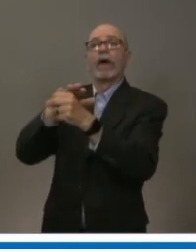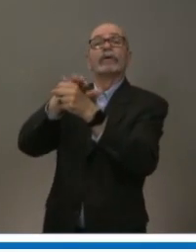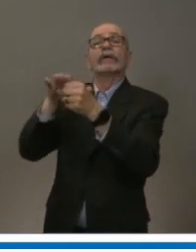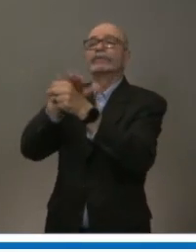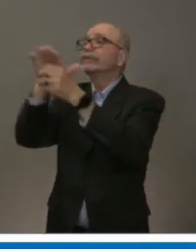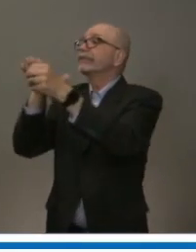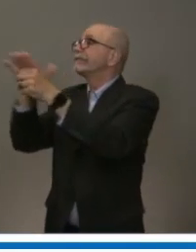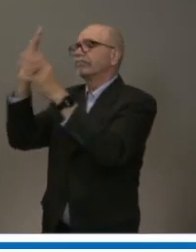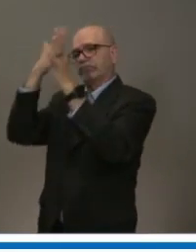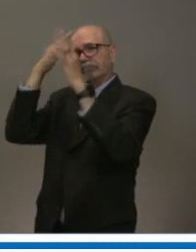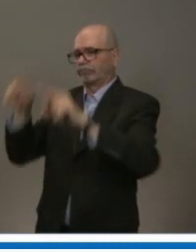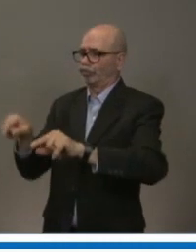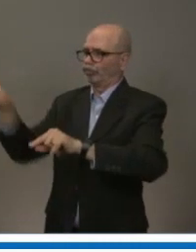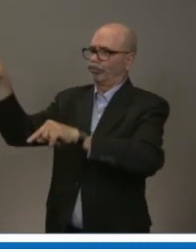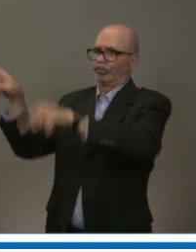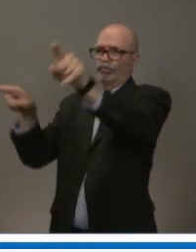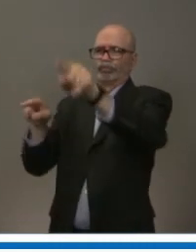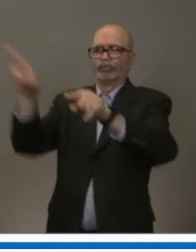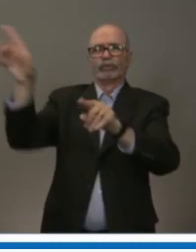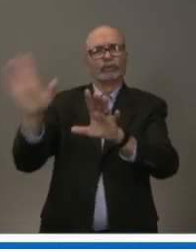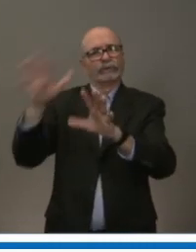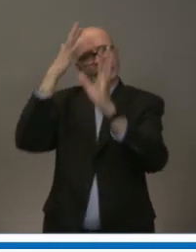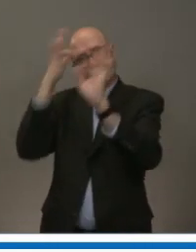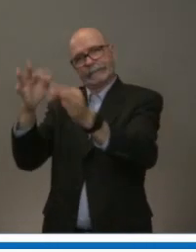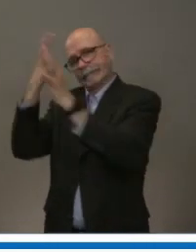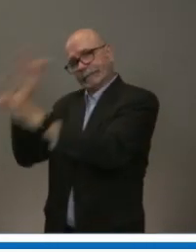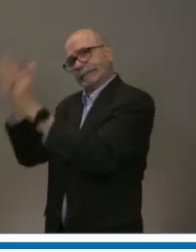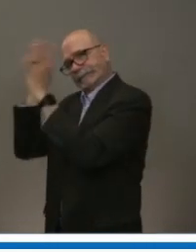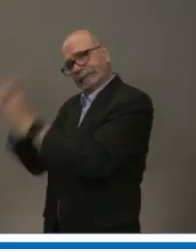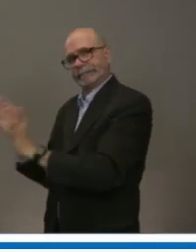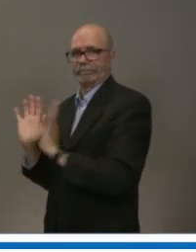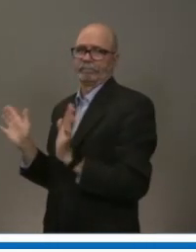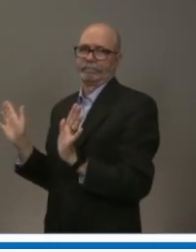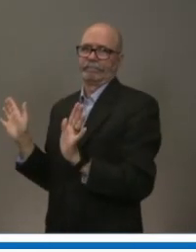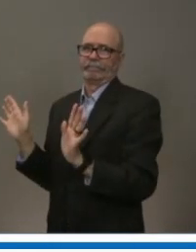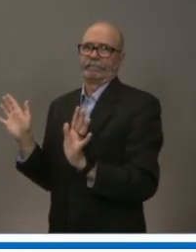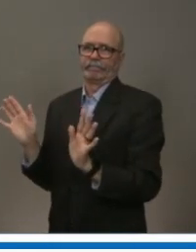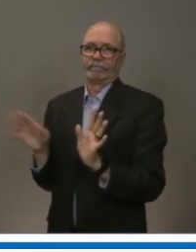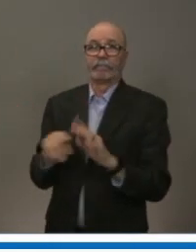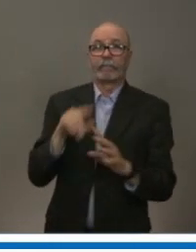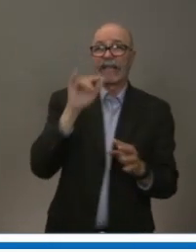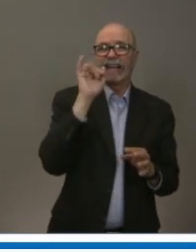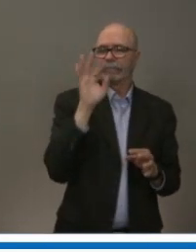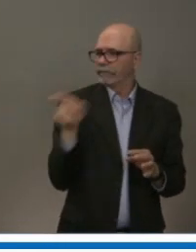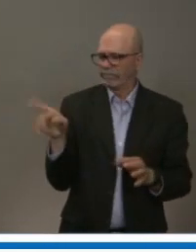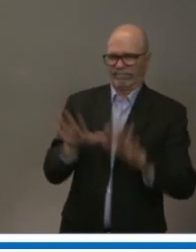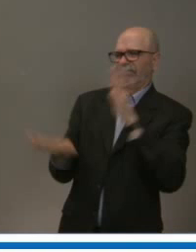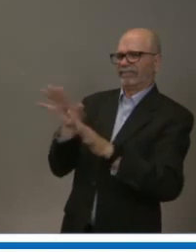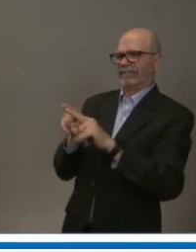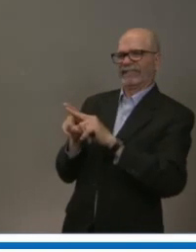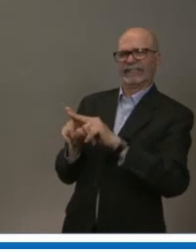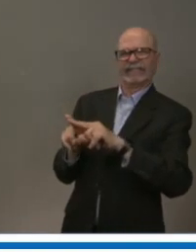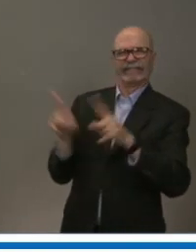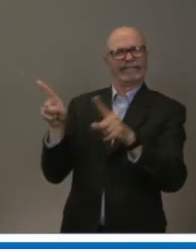resources that they have in their jurisdiction. So things do look a little bit different across the country and within the region.